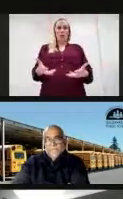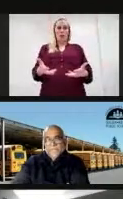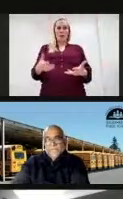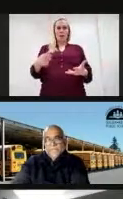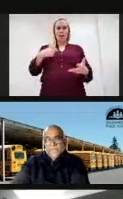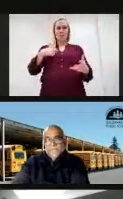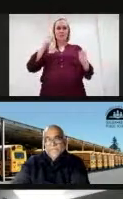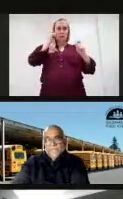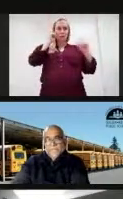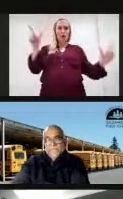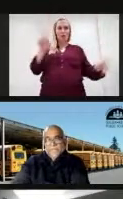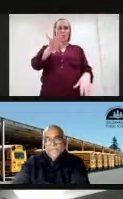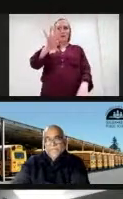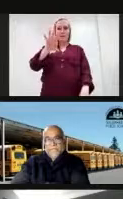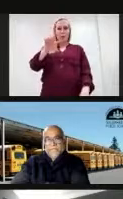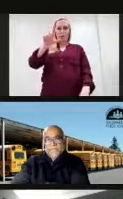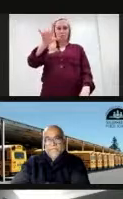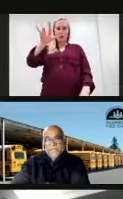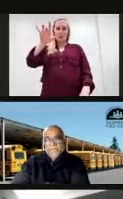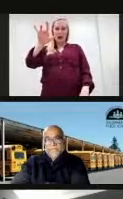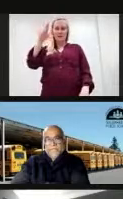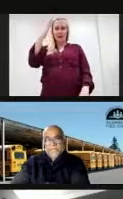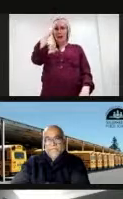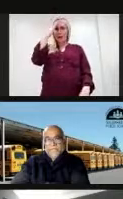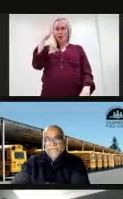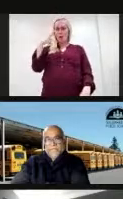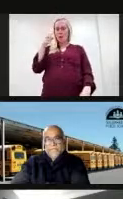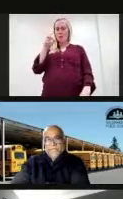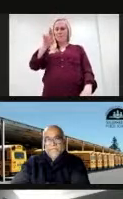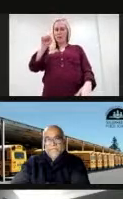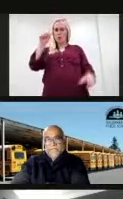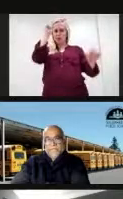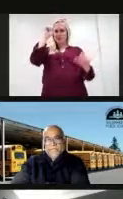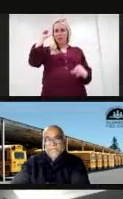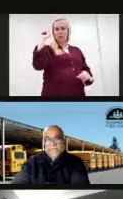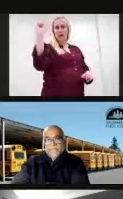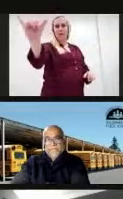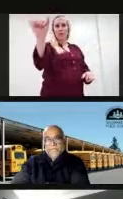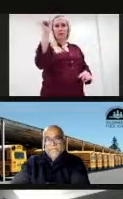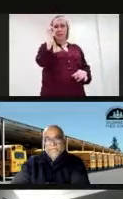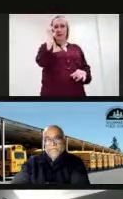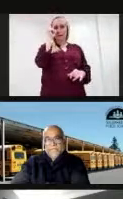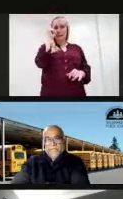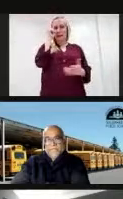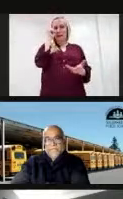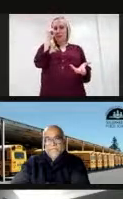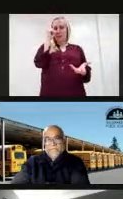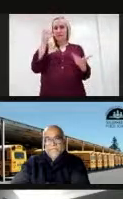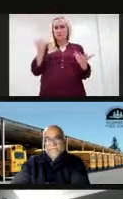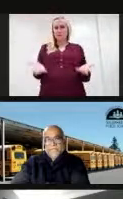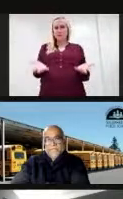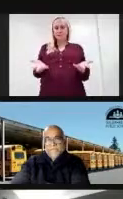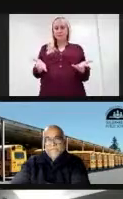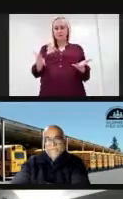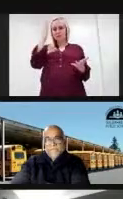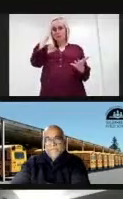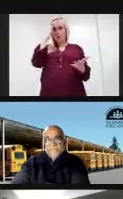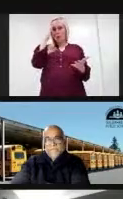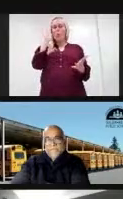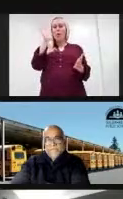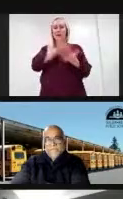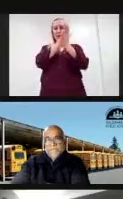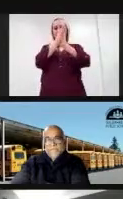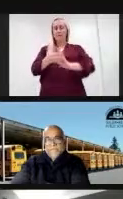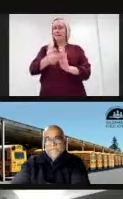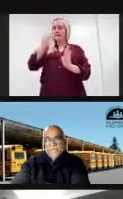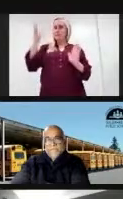shocking, because I know PERS is forever, and, you know, that it's going to get pretty expensive, and I'm